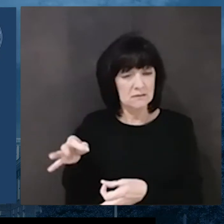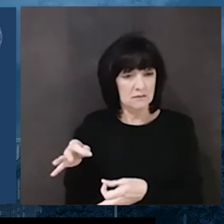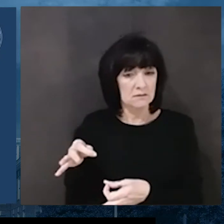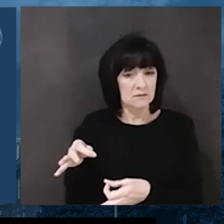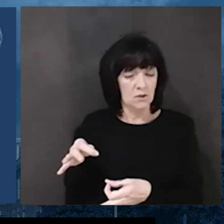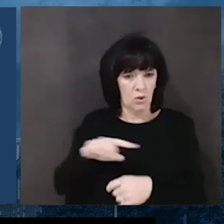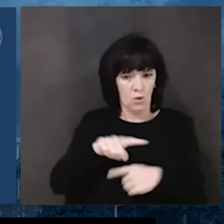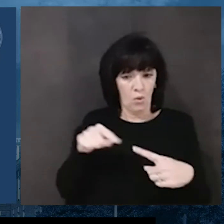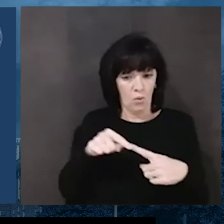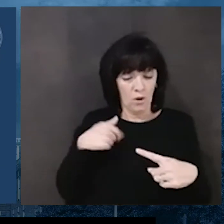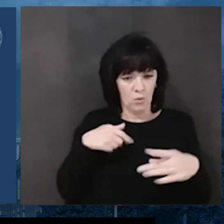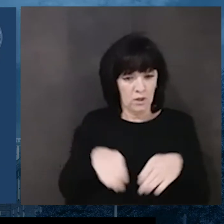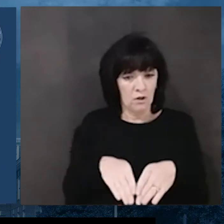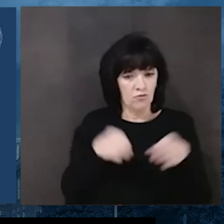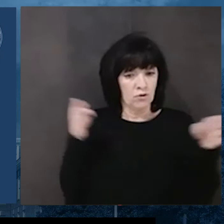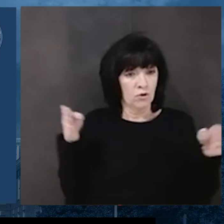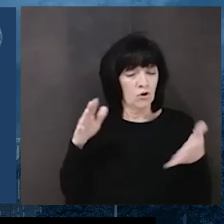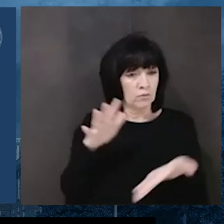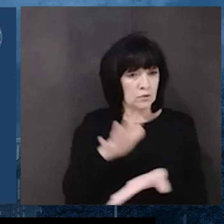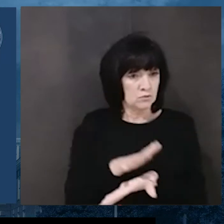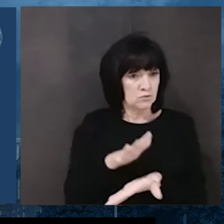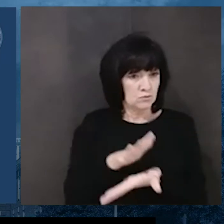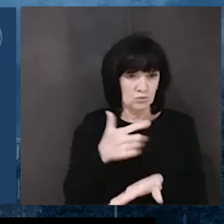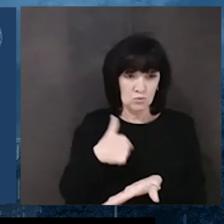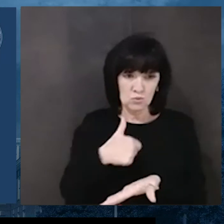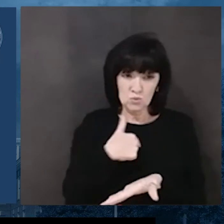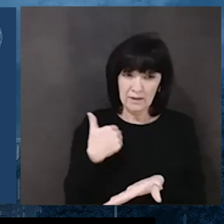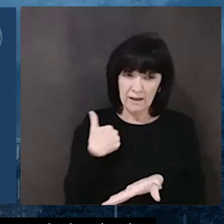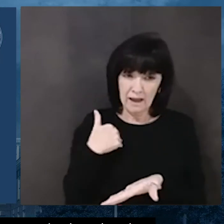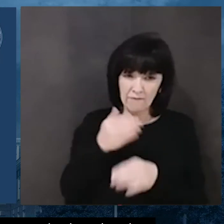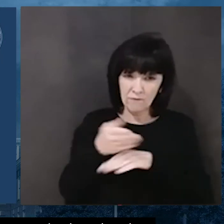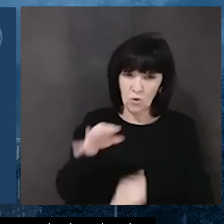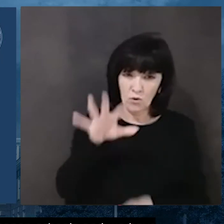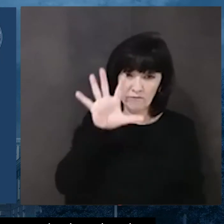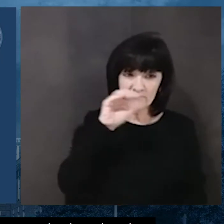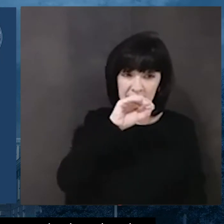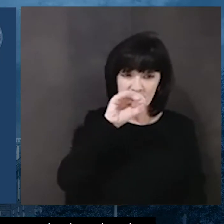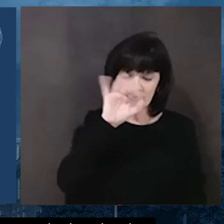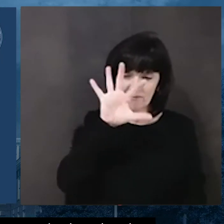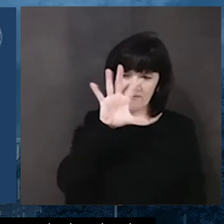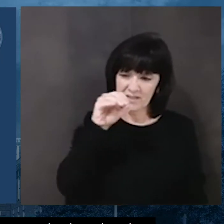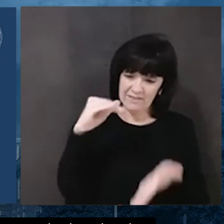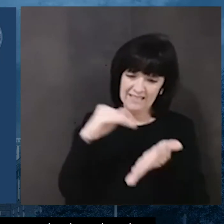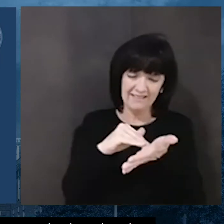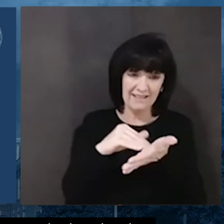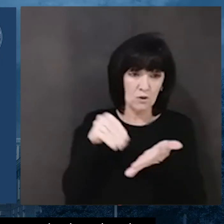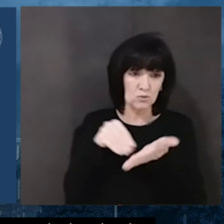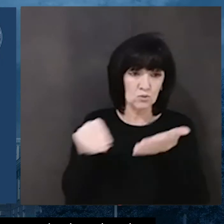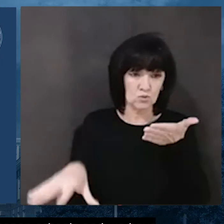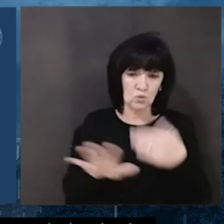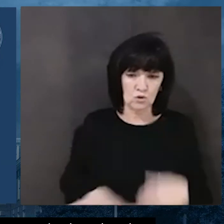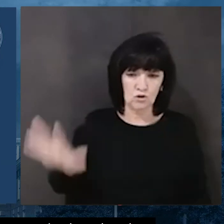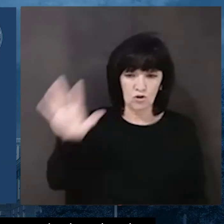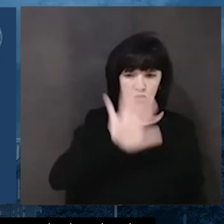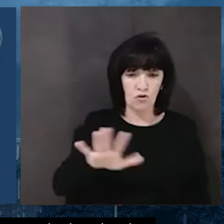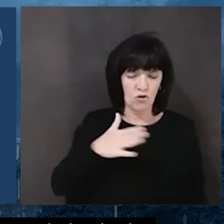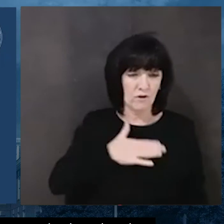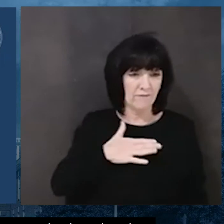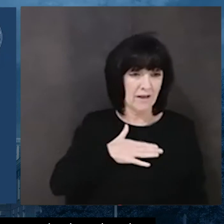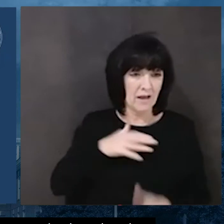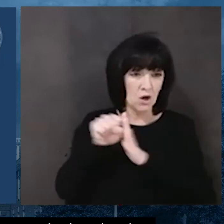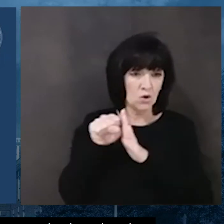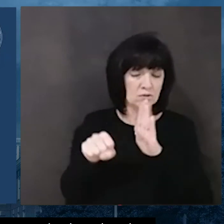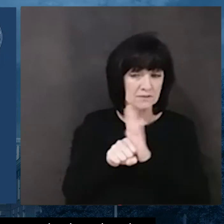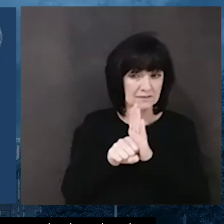reopened schools, and we have over 50,000 students across our state who are in some kind of hybrid